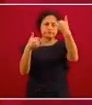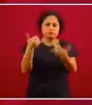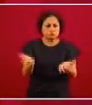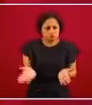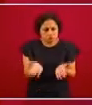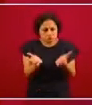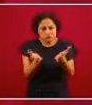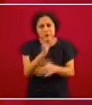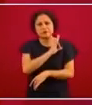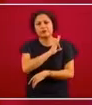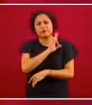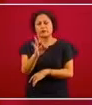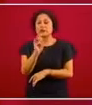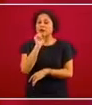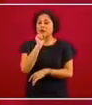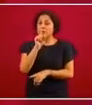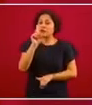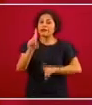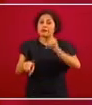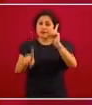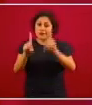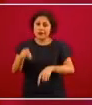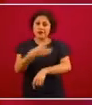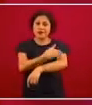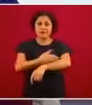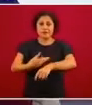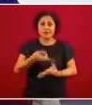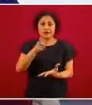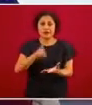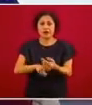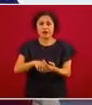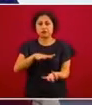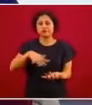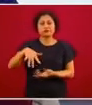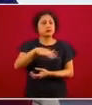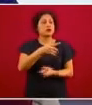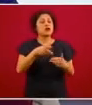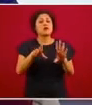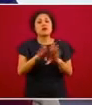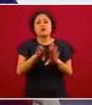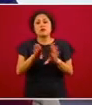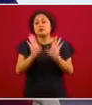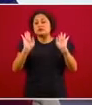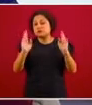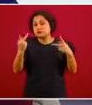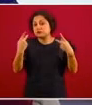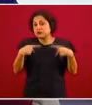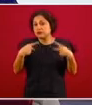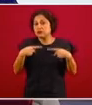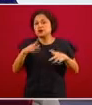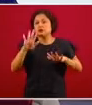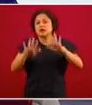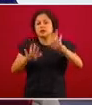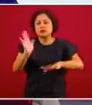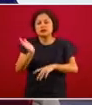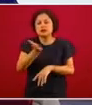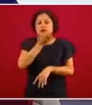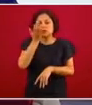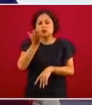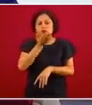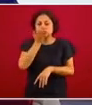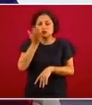affects psychologically and physiologically not only senior citizens but especially senior citizens.